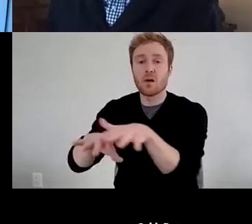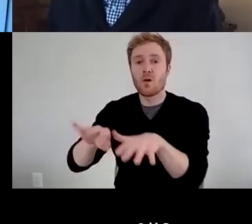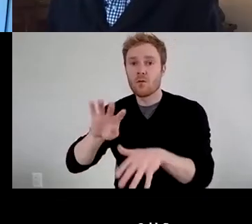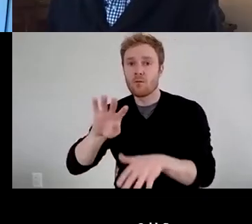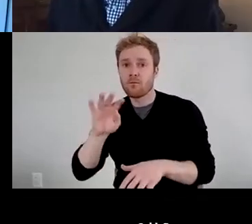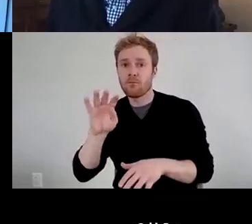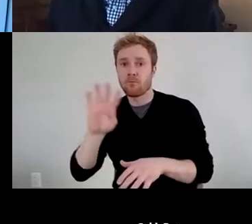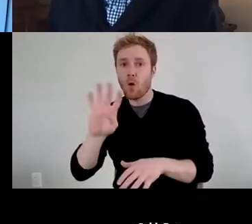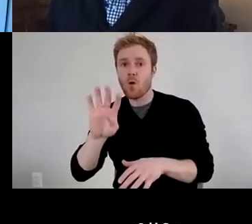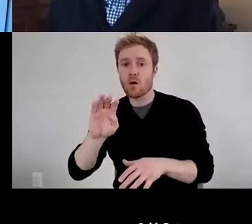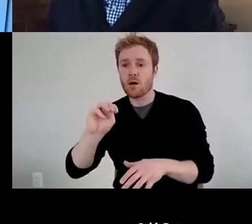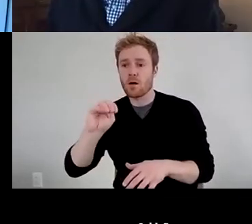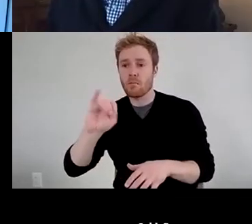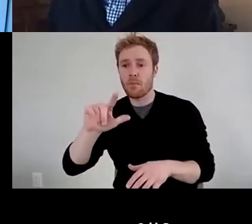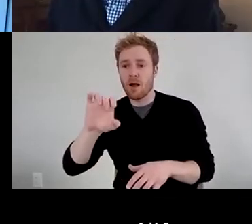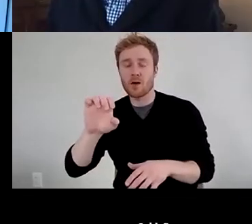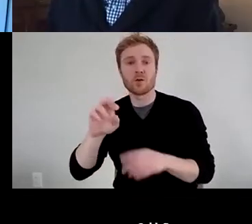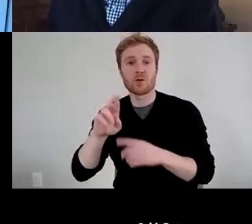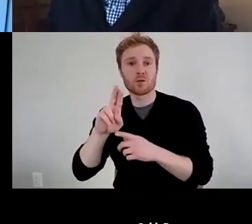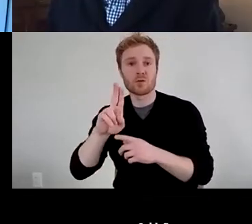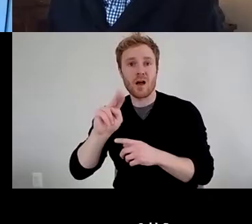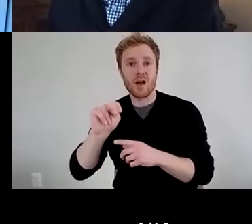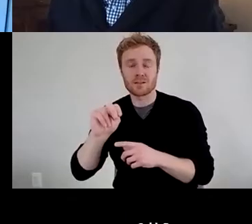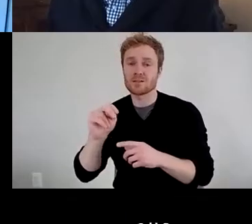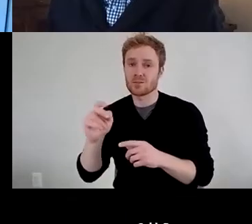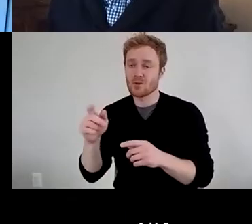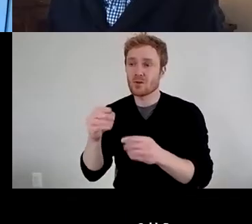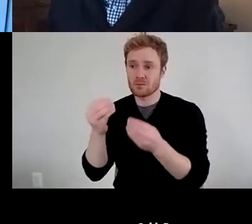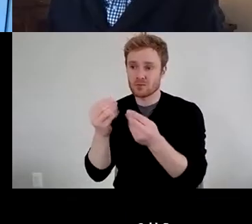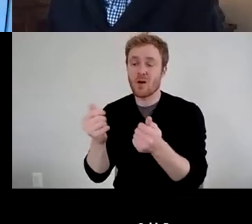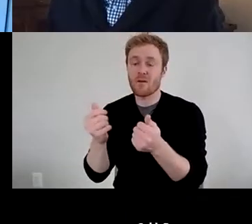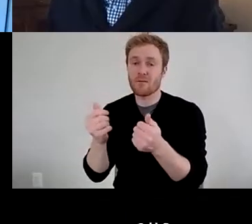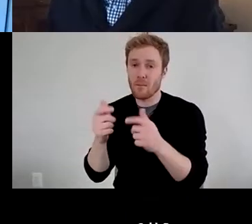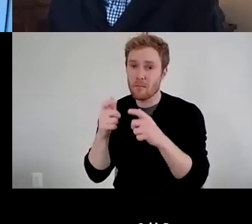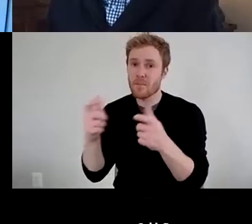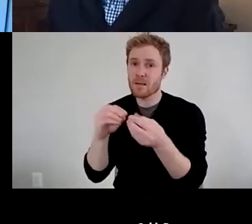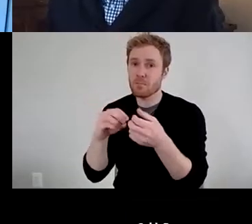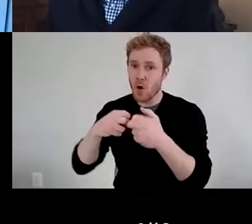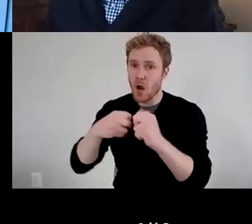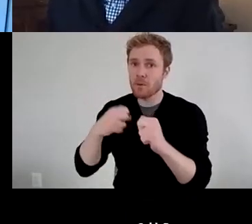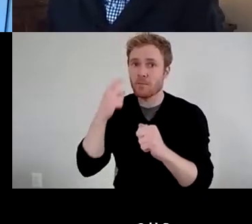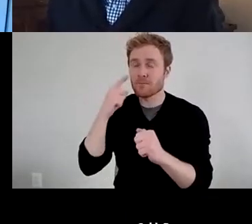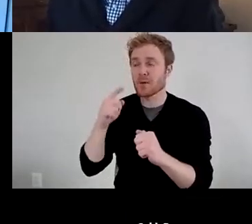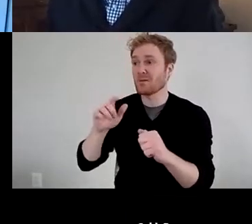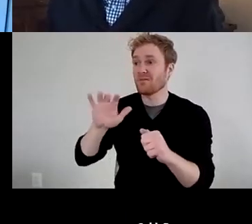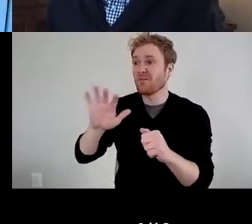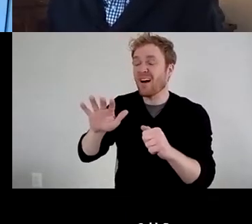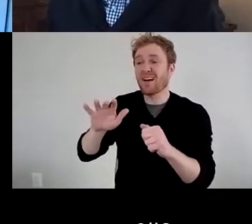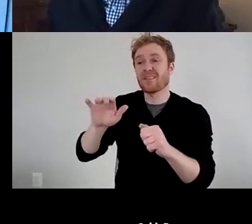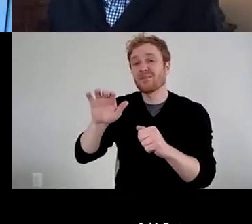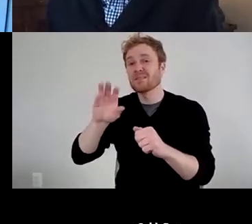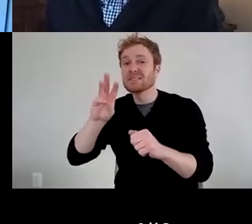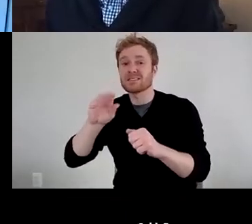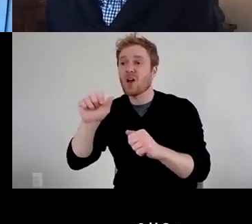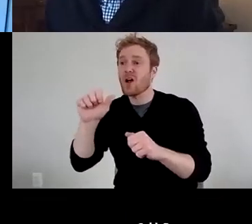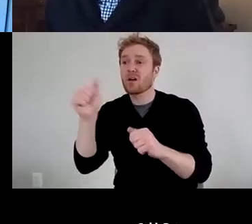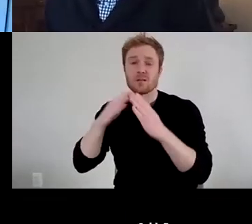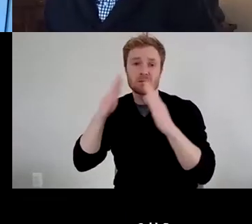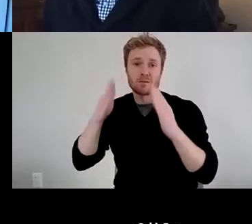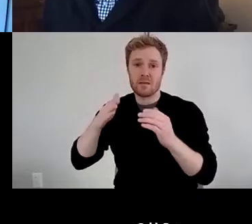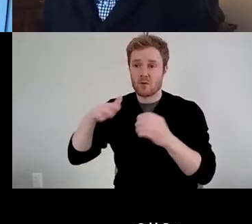going for phase two for the GROW grants at Alcosan, we're able to, as Councilwoman mentioned, not just worry about the